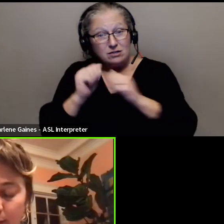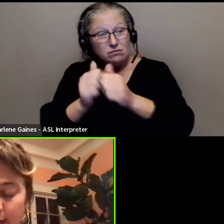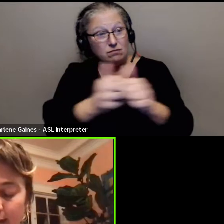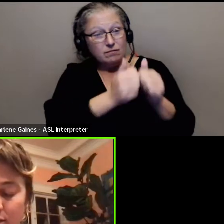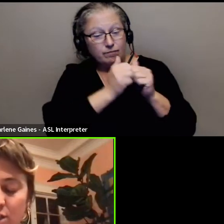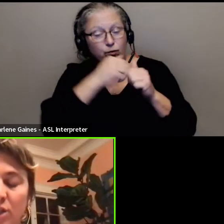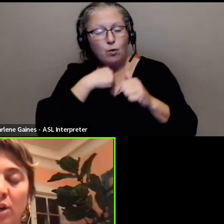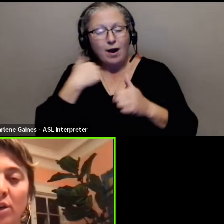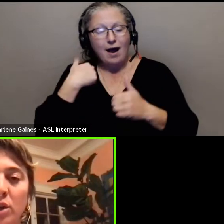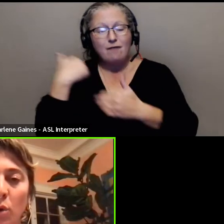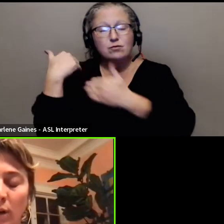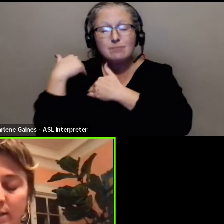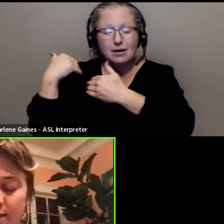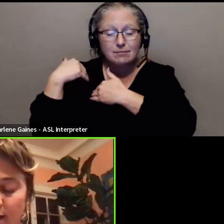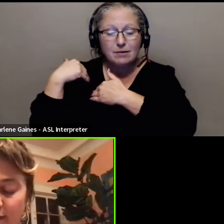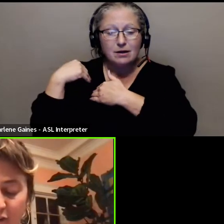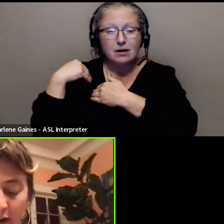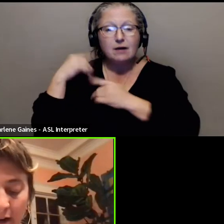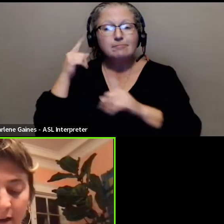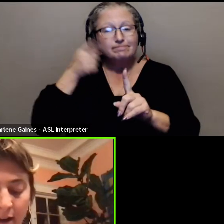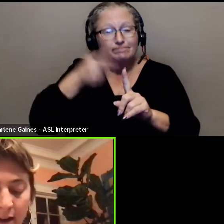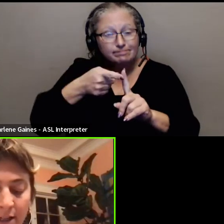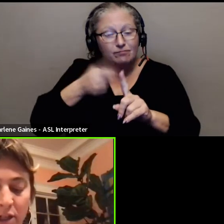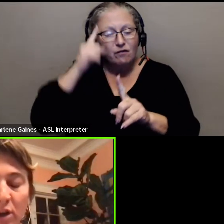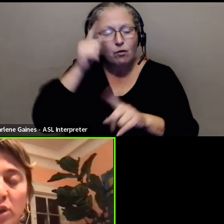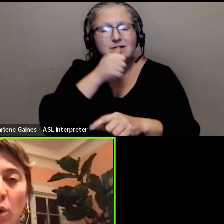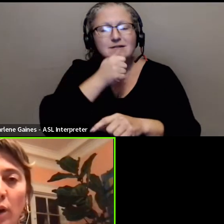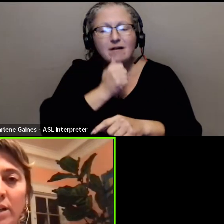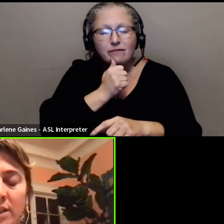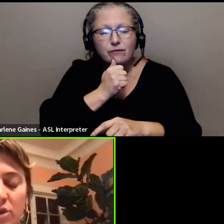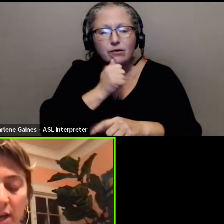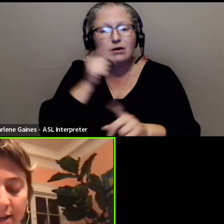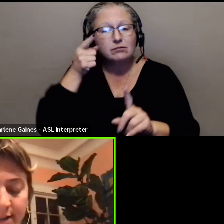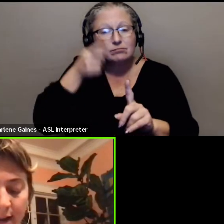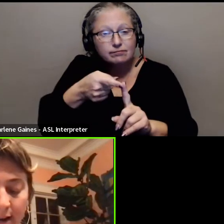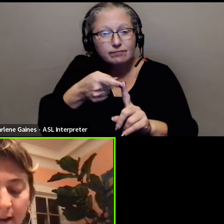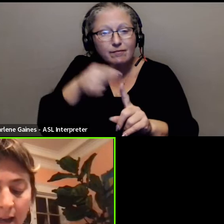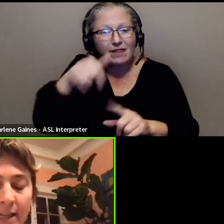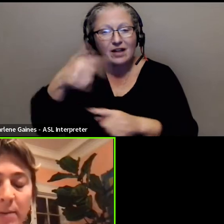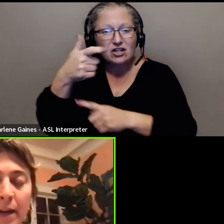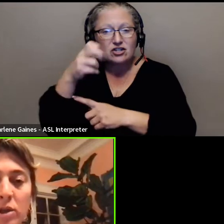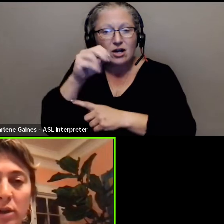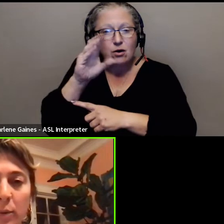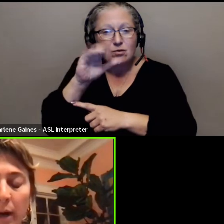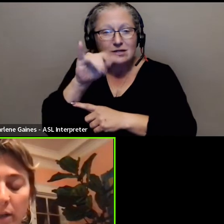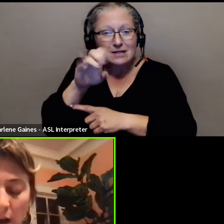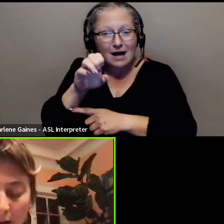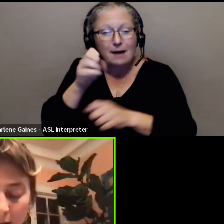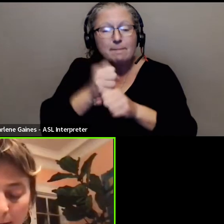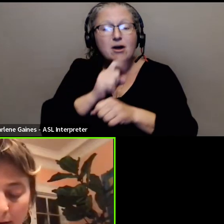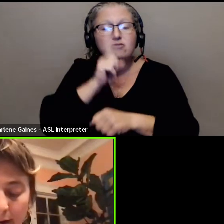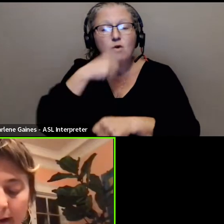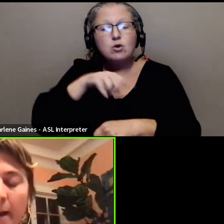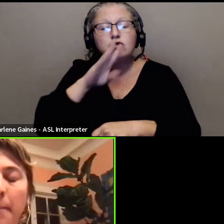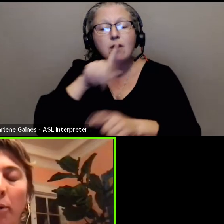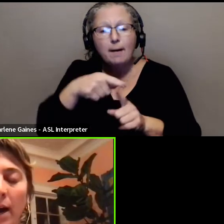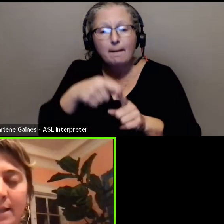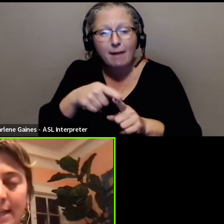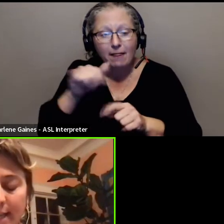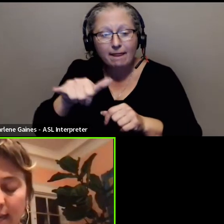an obligation to turn towards the suffering, to turn towards this genocide, and to make sure that we are talking about